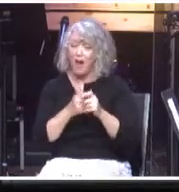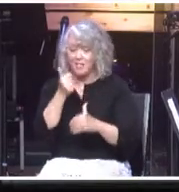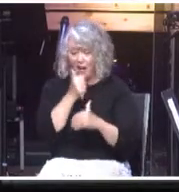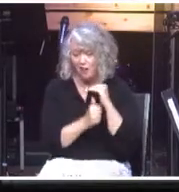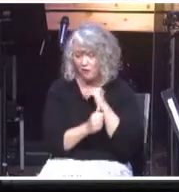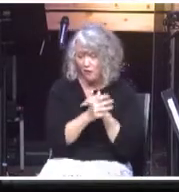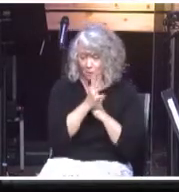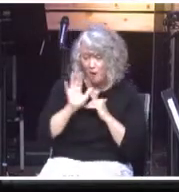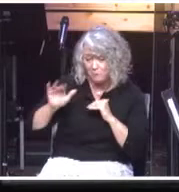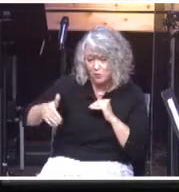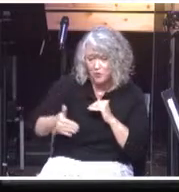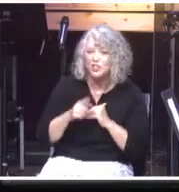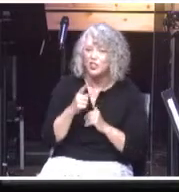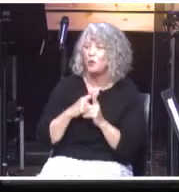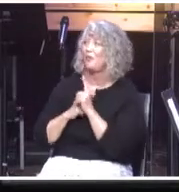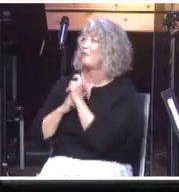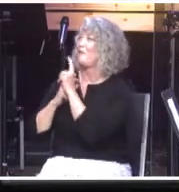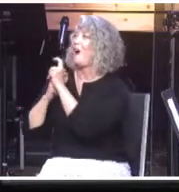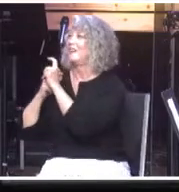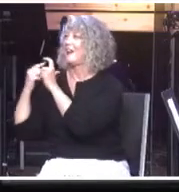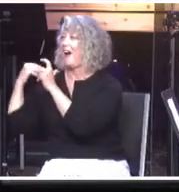David describes here.